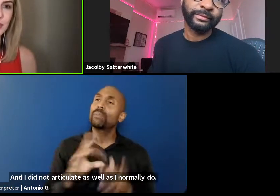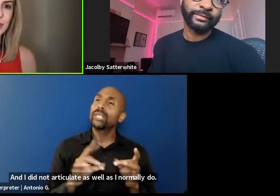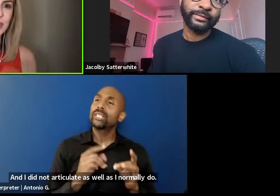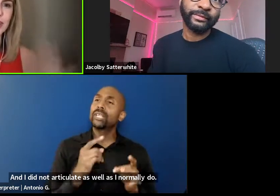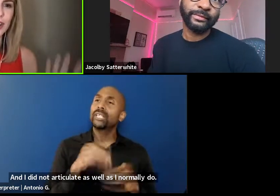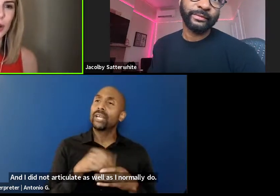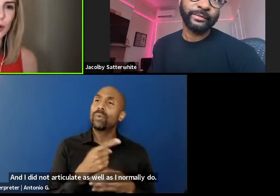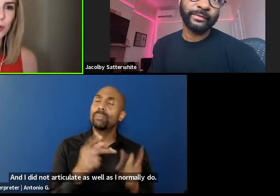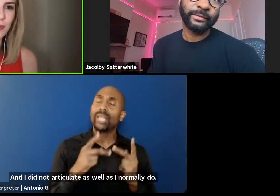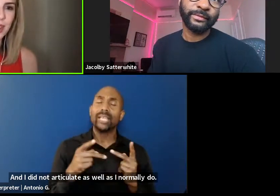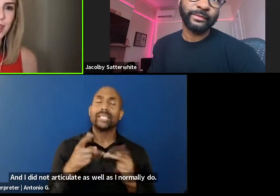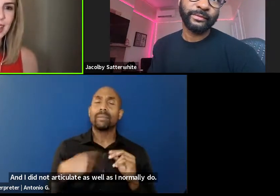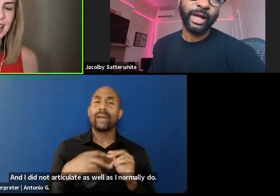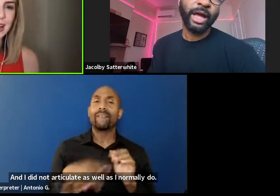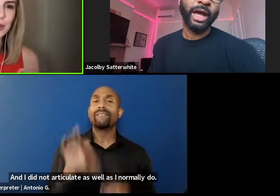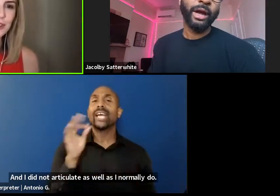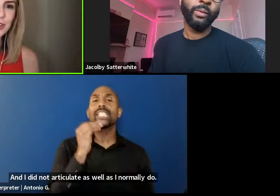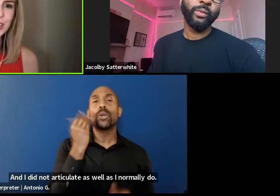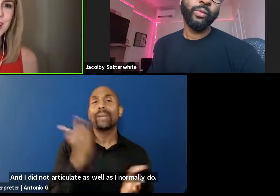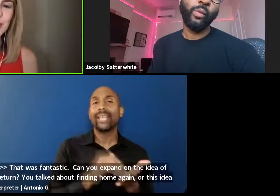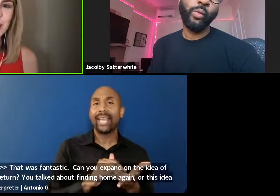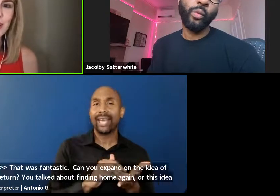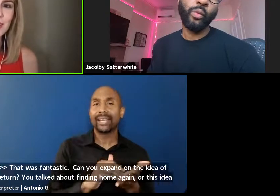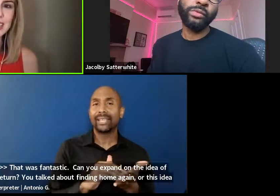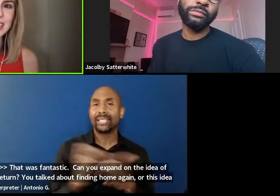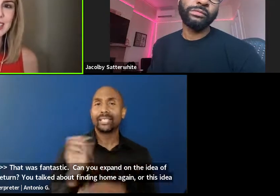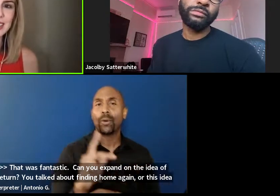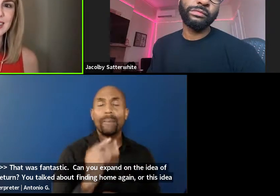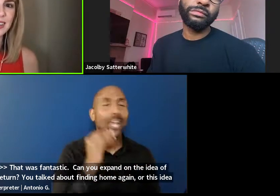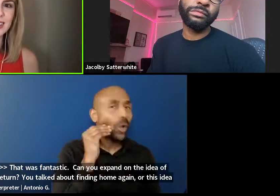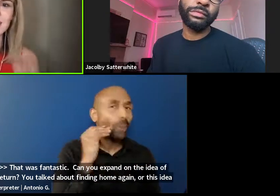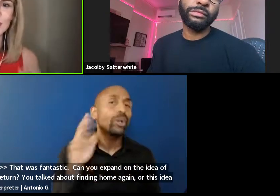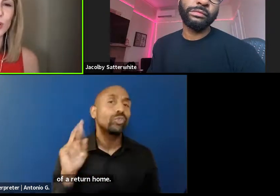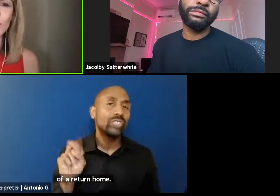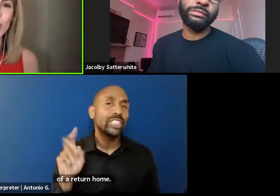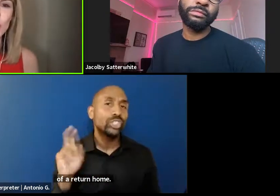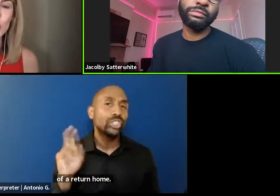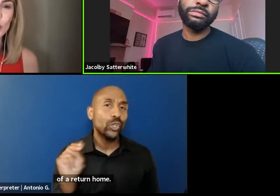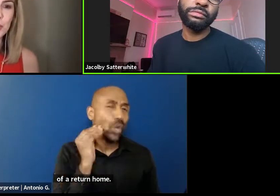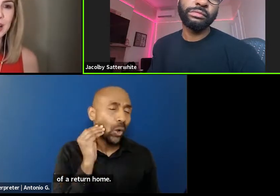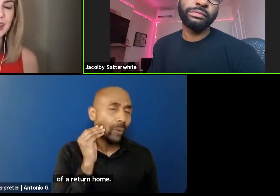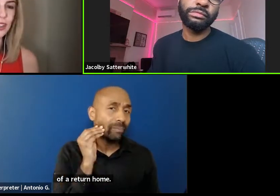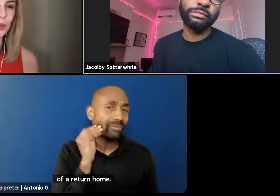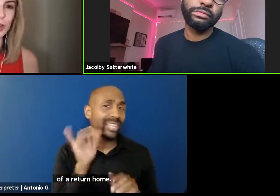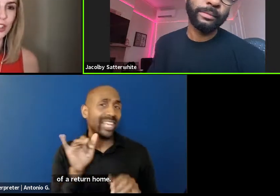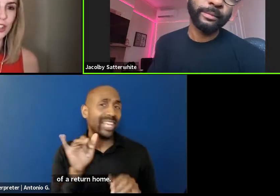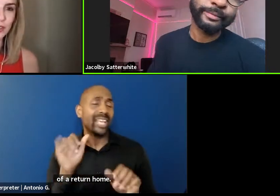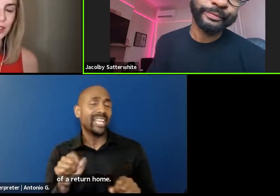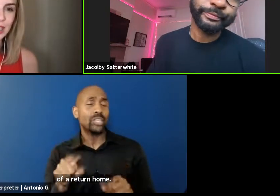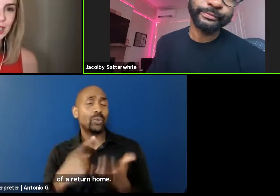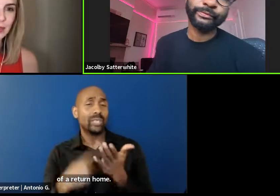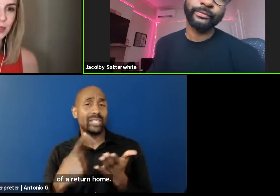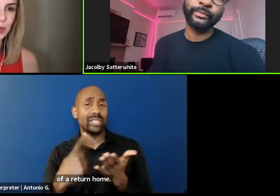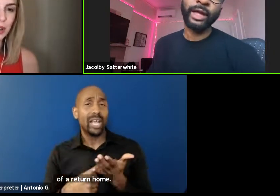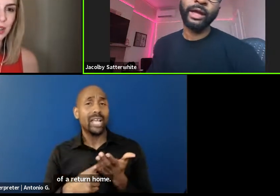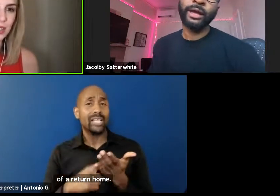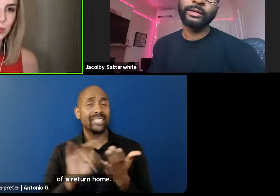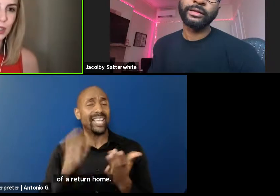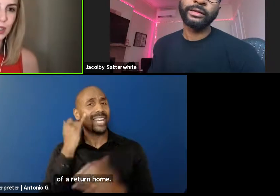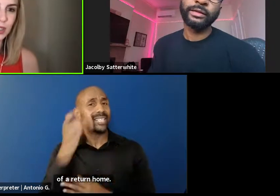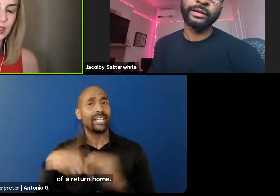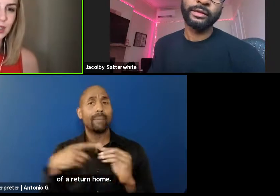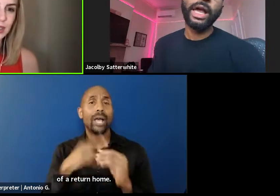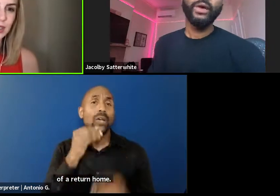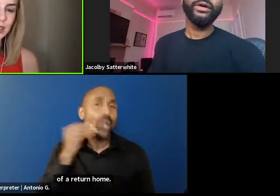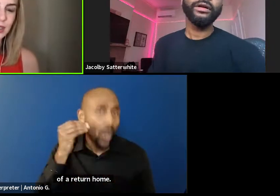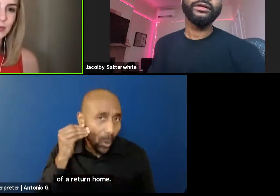idea of a return home. And I wonder if you could talk about like the role of home kind of in your work generally, even beyond this